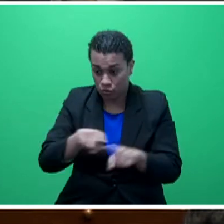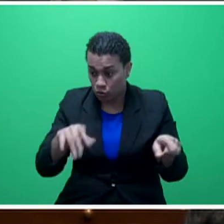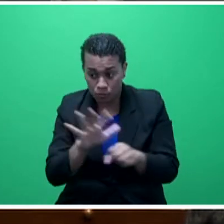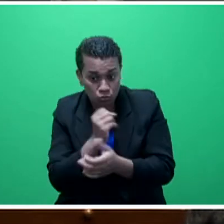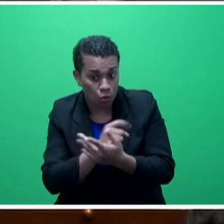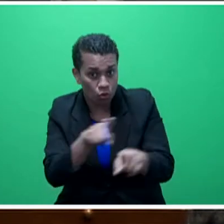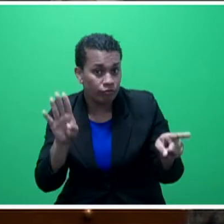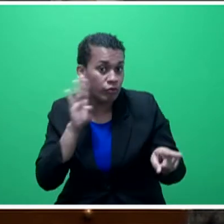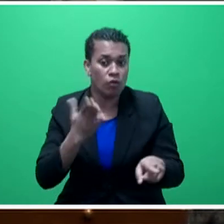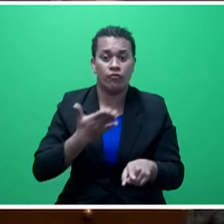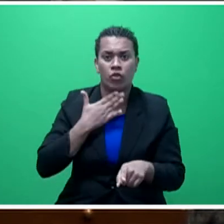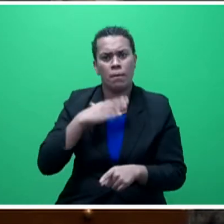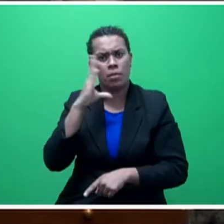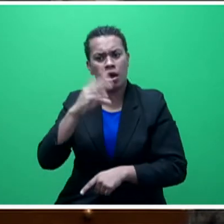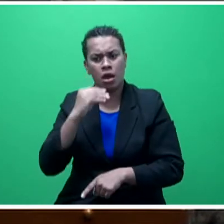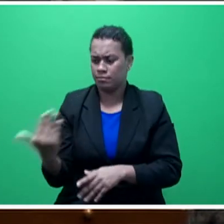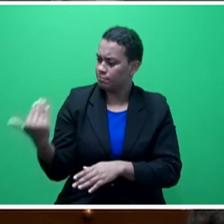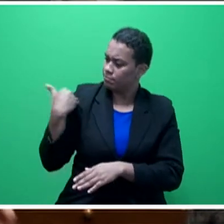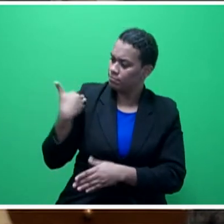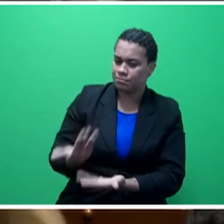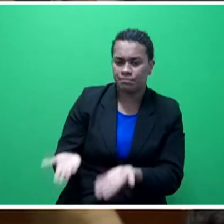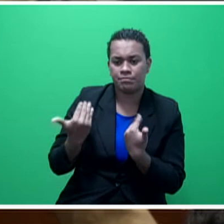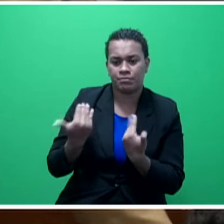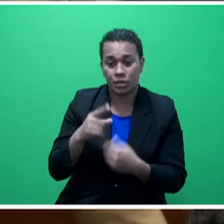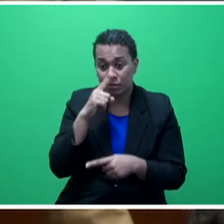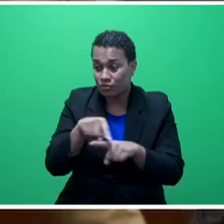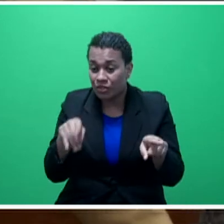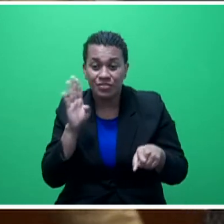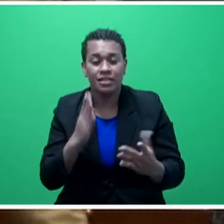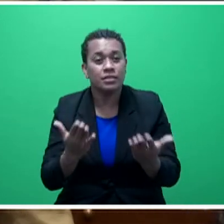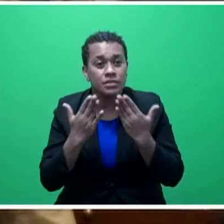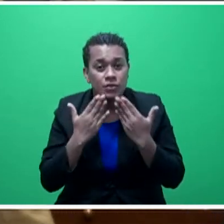helped. Mr. Speaker, before I say thank you,